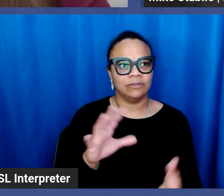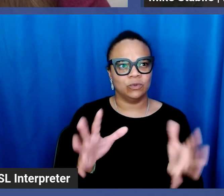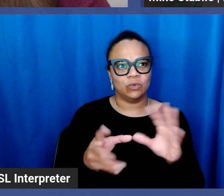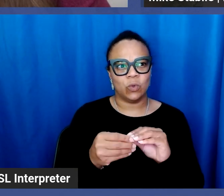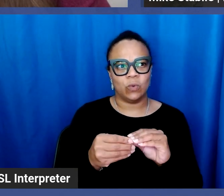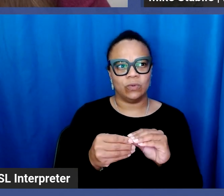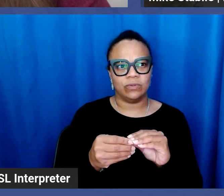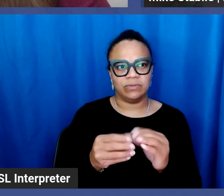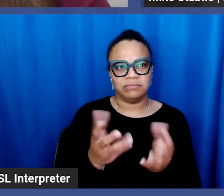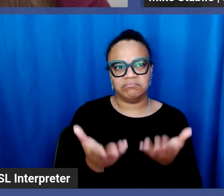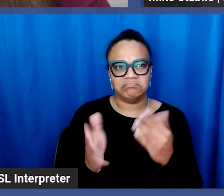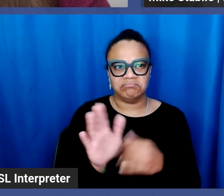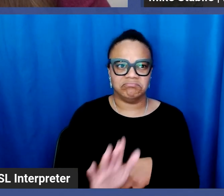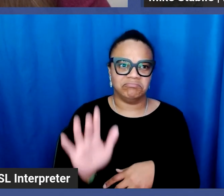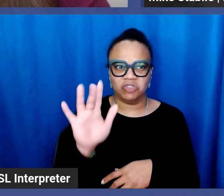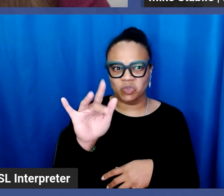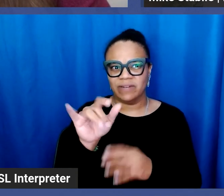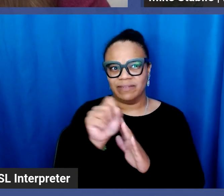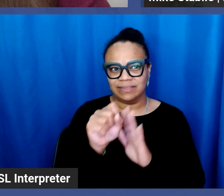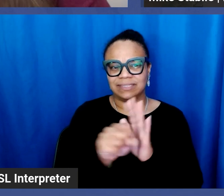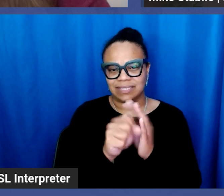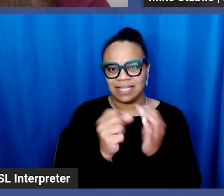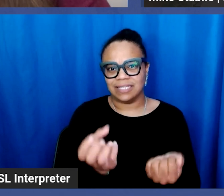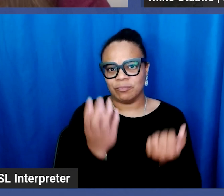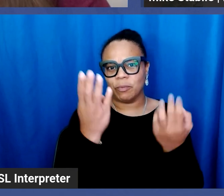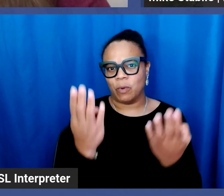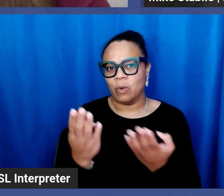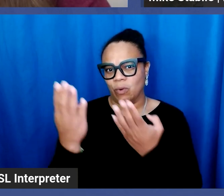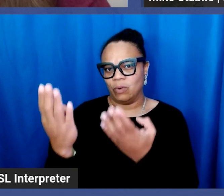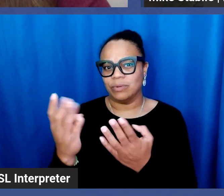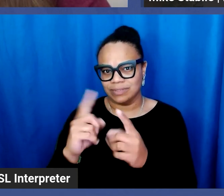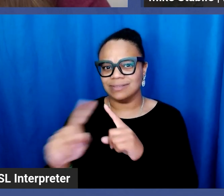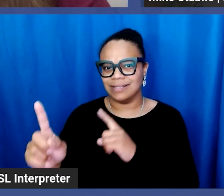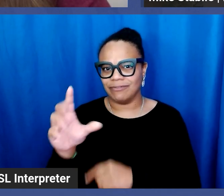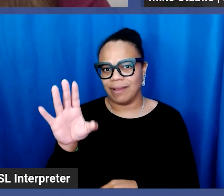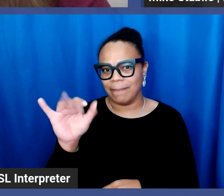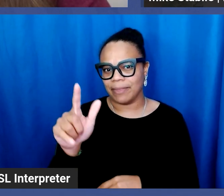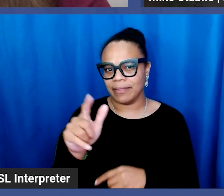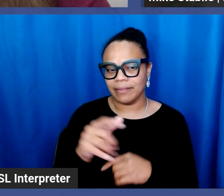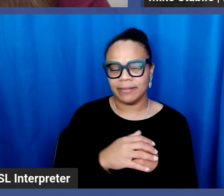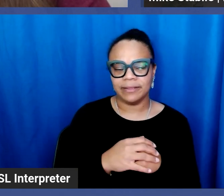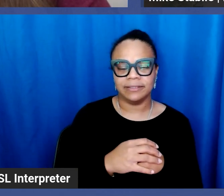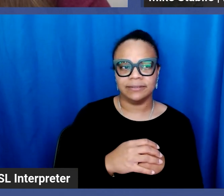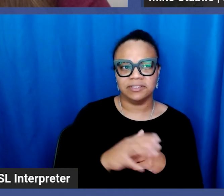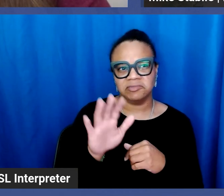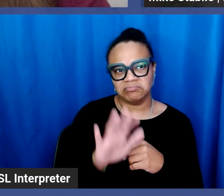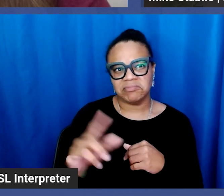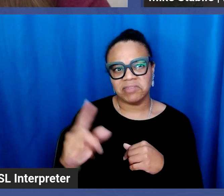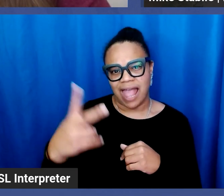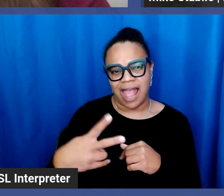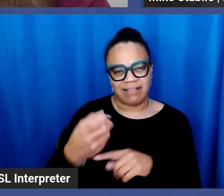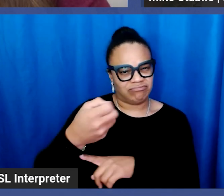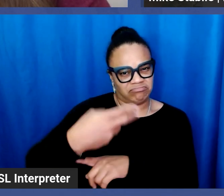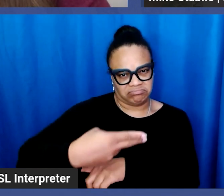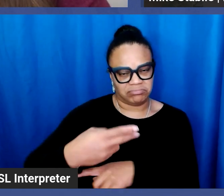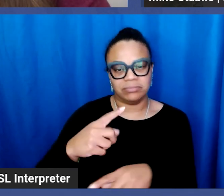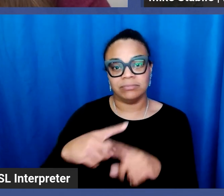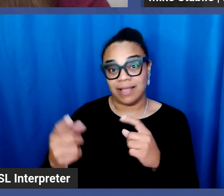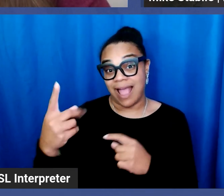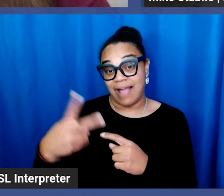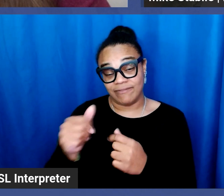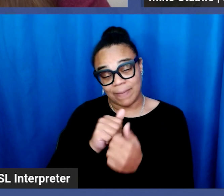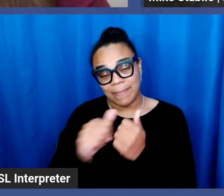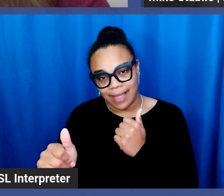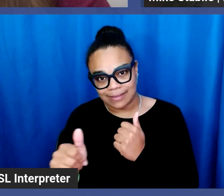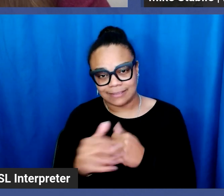Total, maybe I think about 25 states introduced different bills, and about half were defeated and half